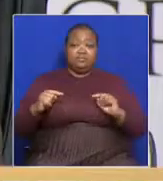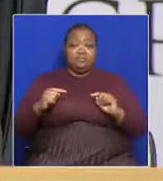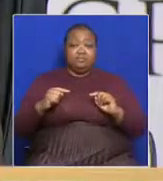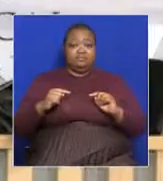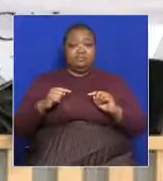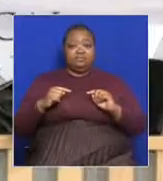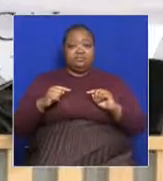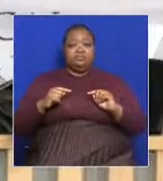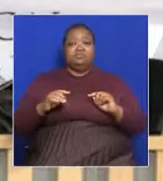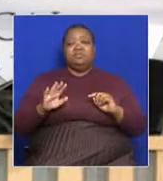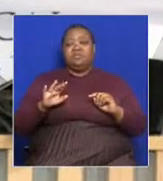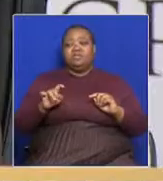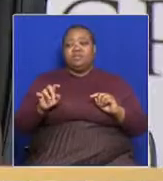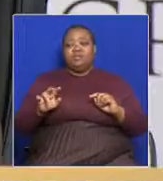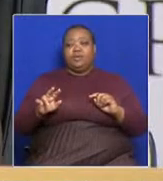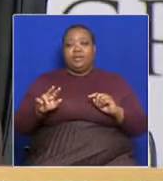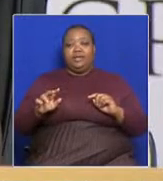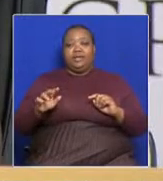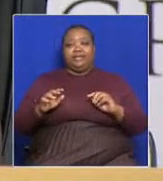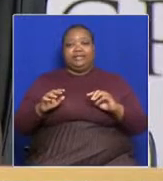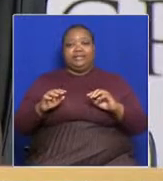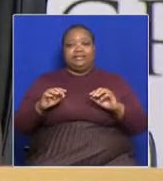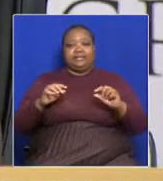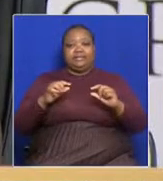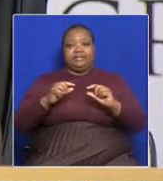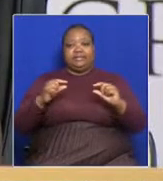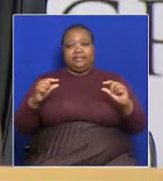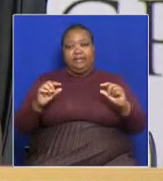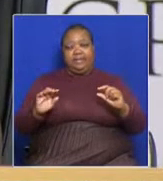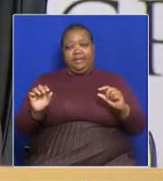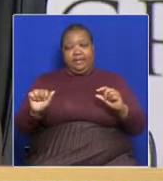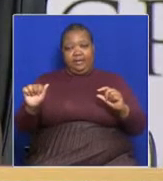5.8 sub A, Yes, then I'm happy to accept it. yes.